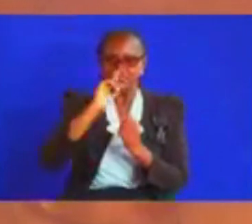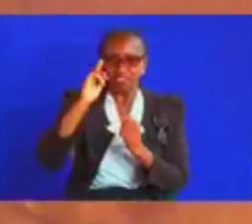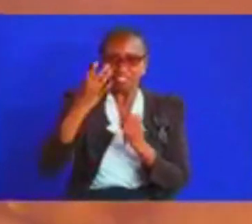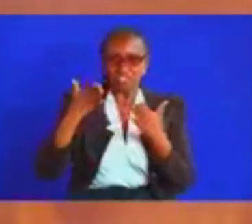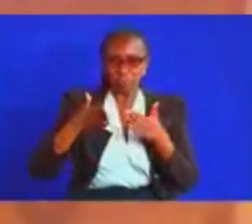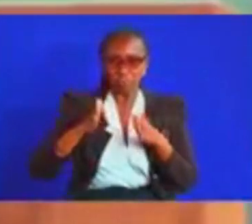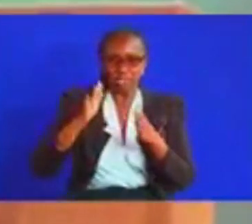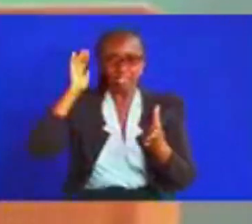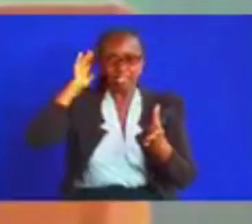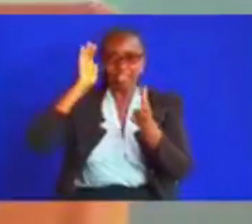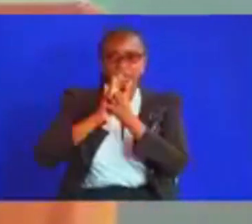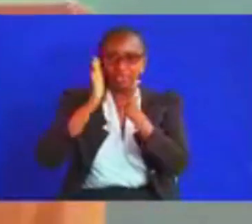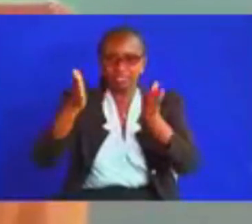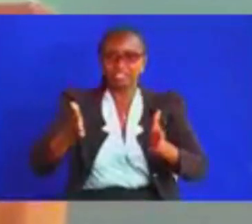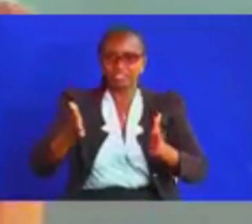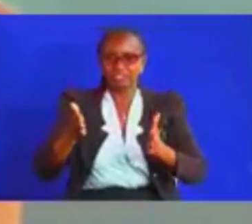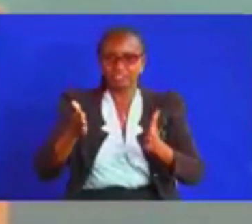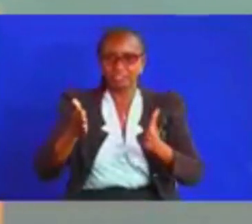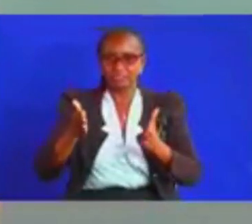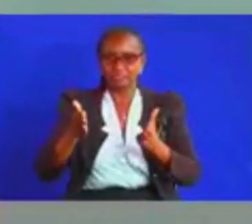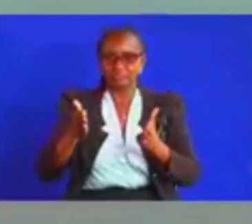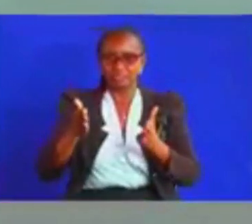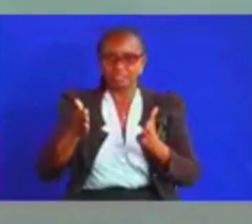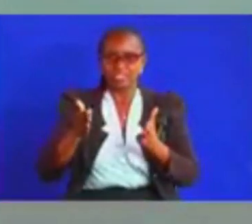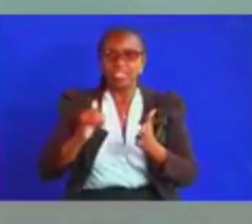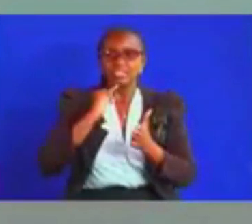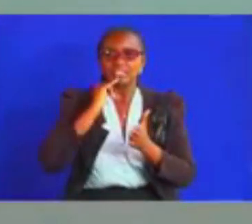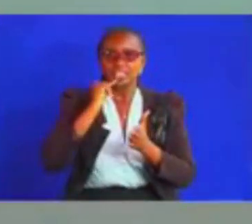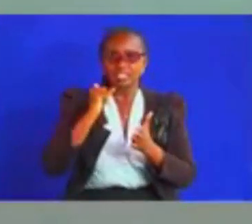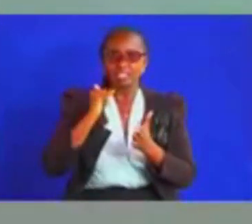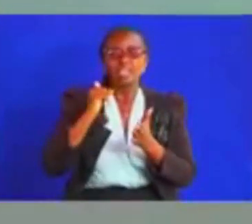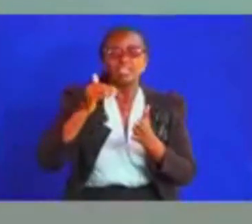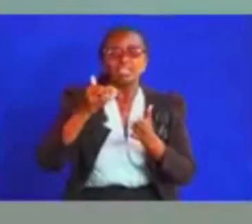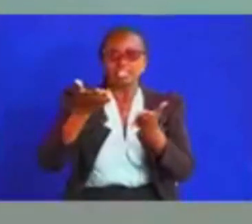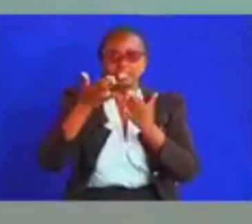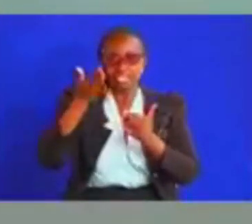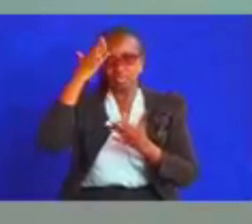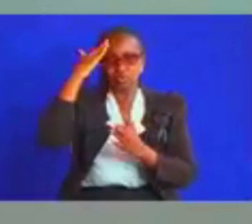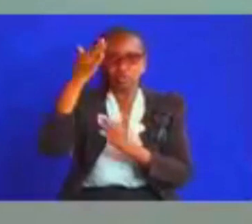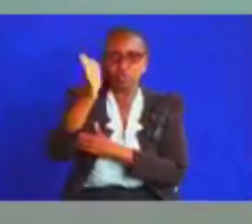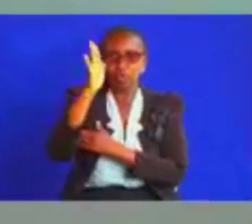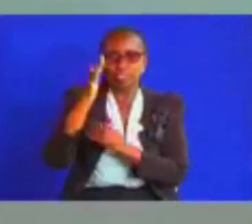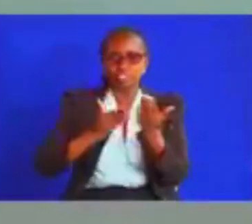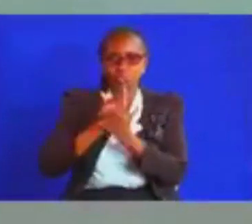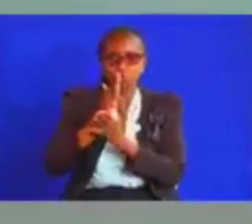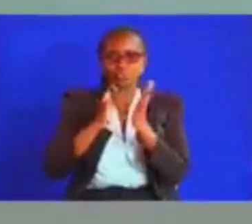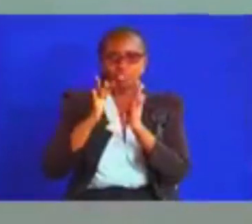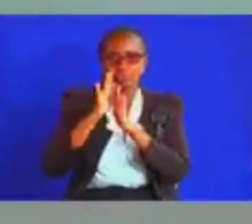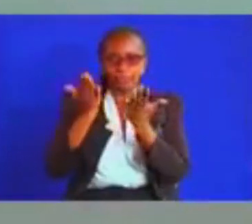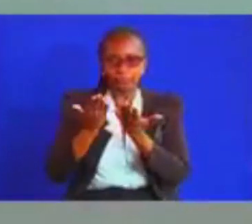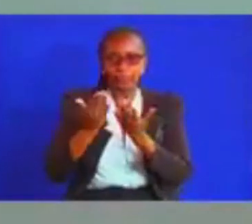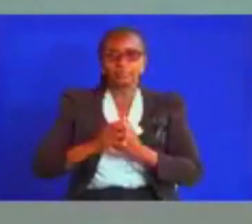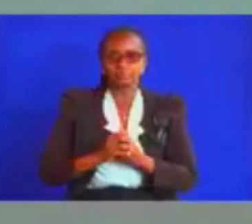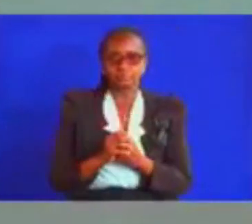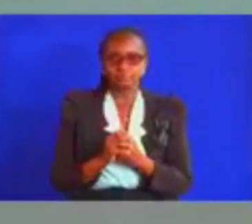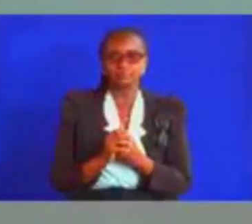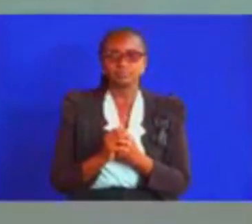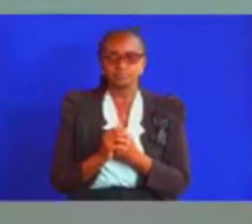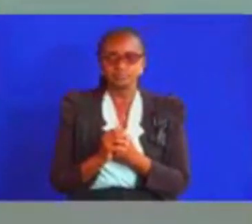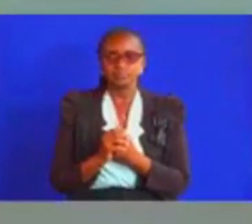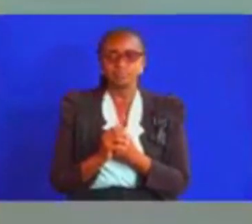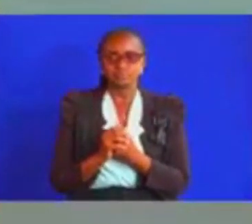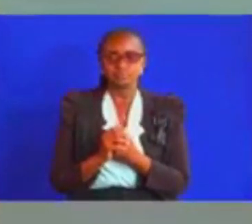the believer is mandated and instructed to know God is through scripture.